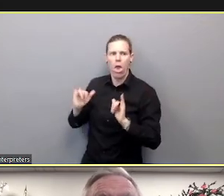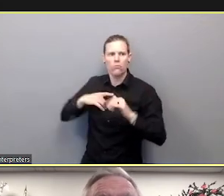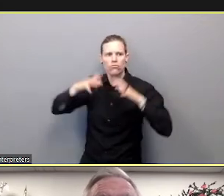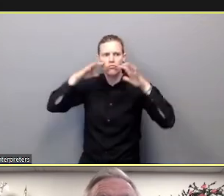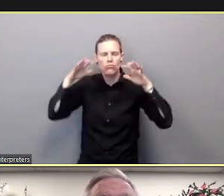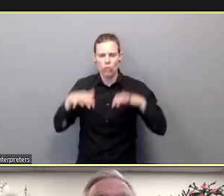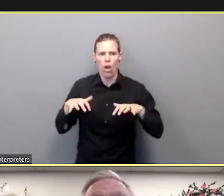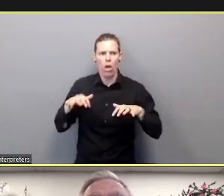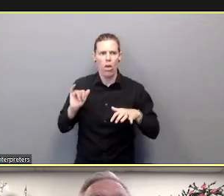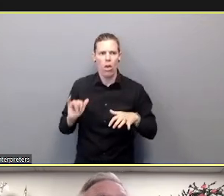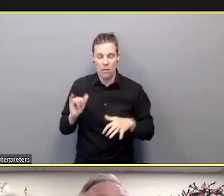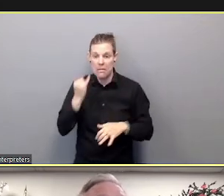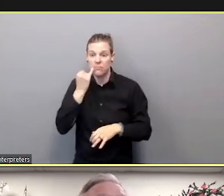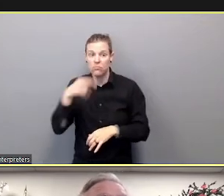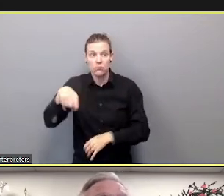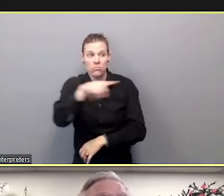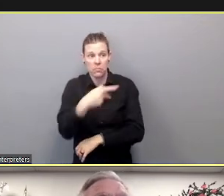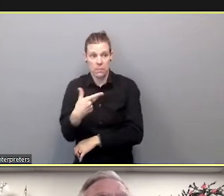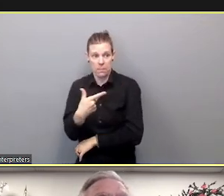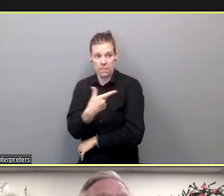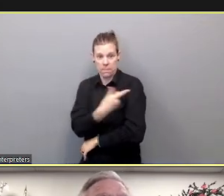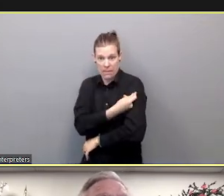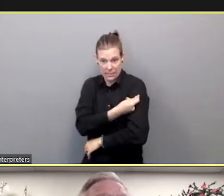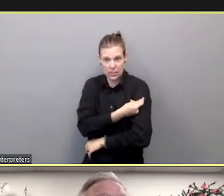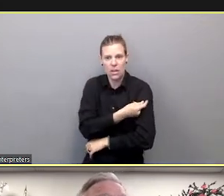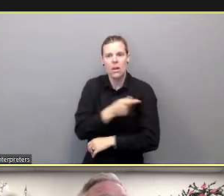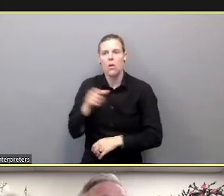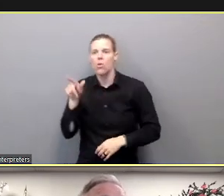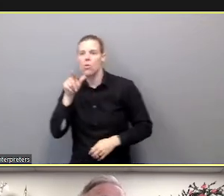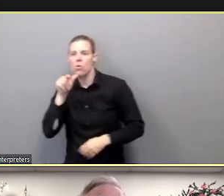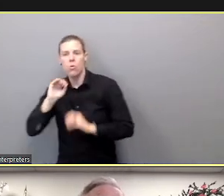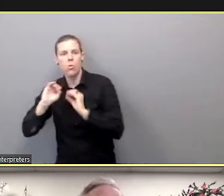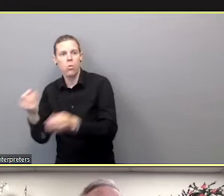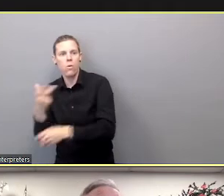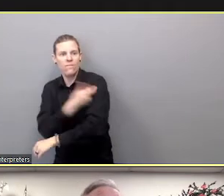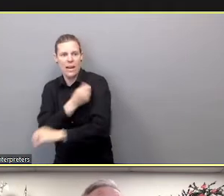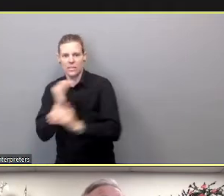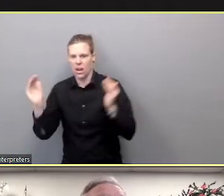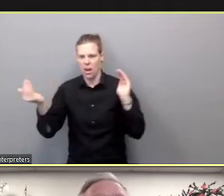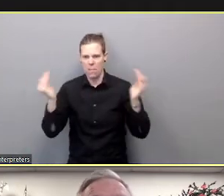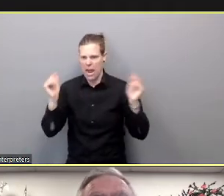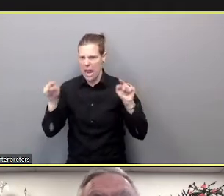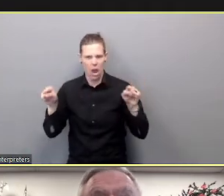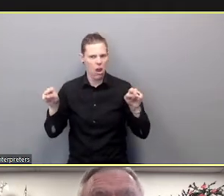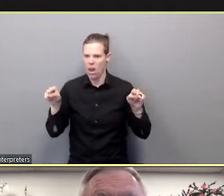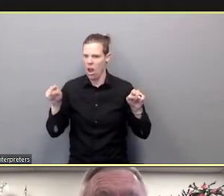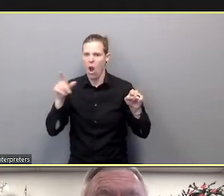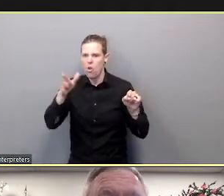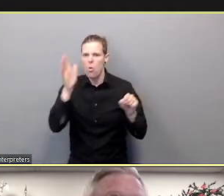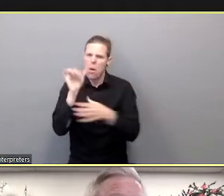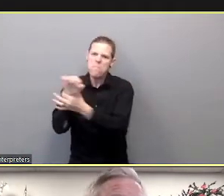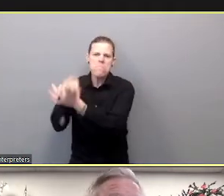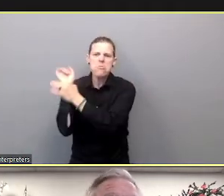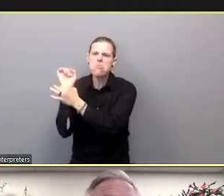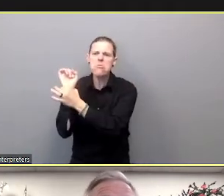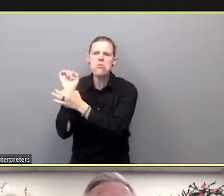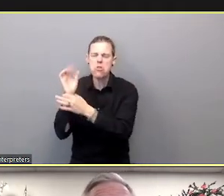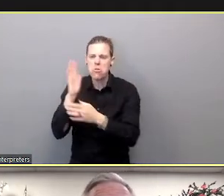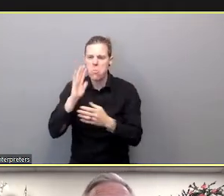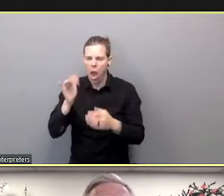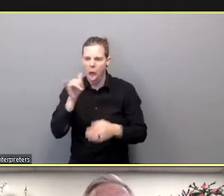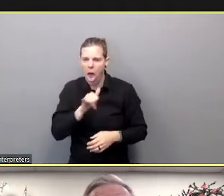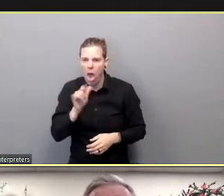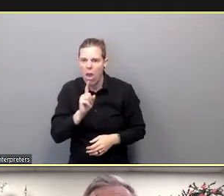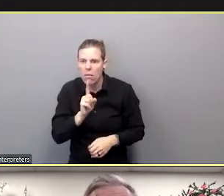versus vaccinated. And I think you're going to find that very interesting. But we want to get everyone in New Mexico